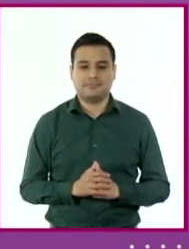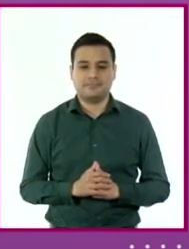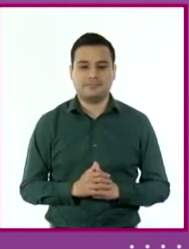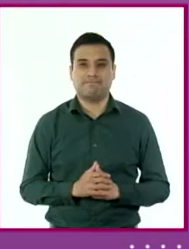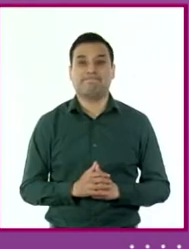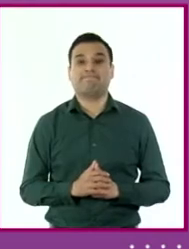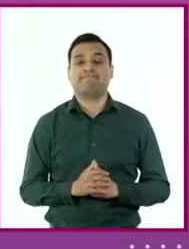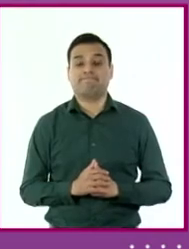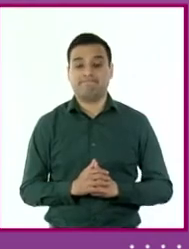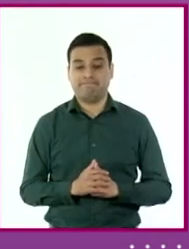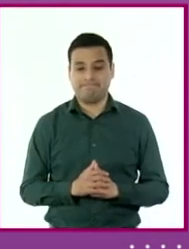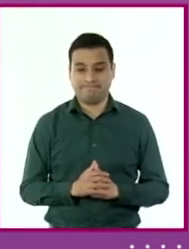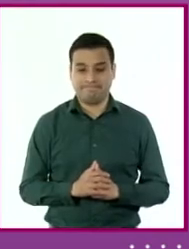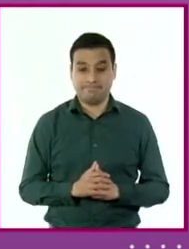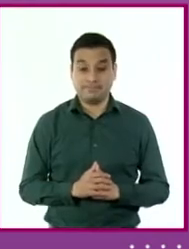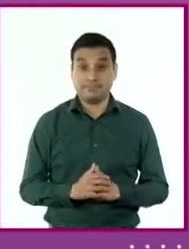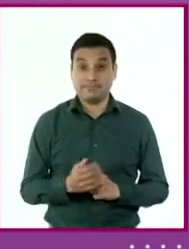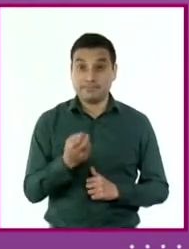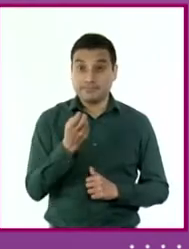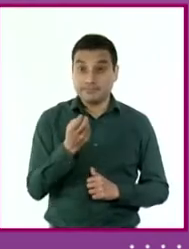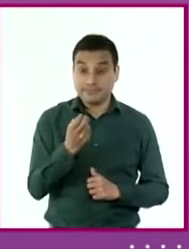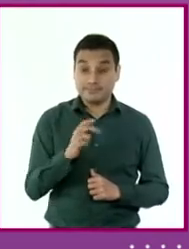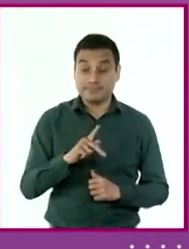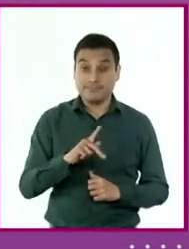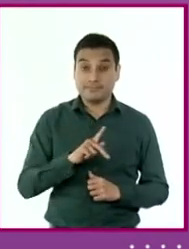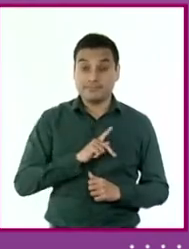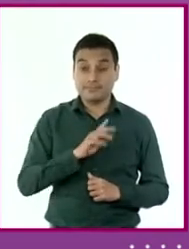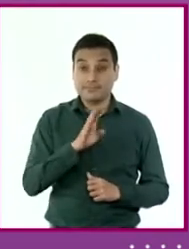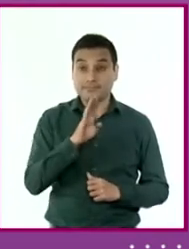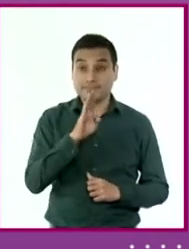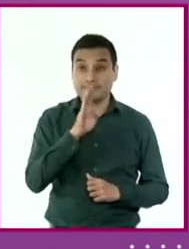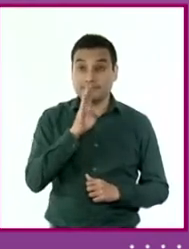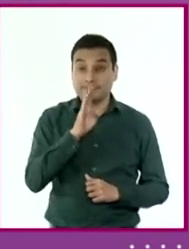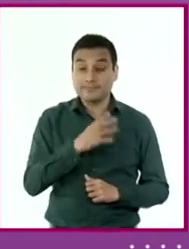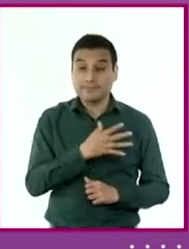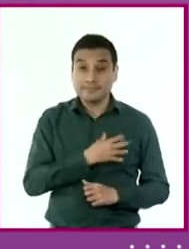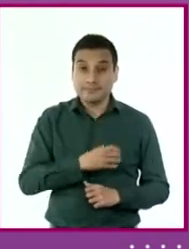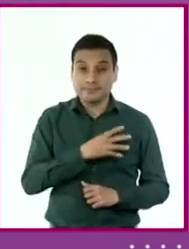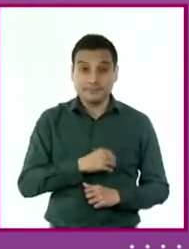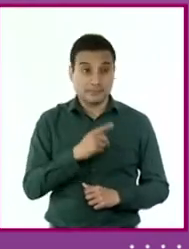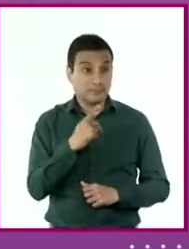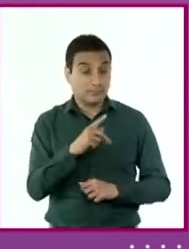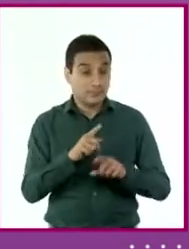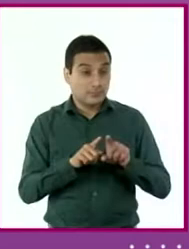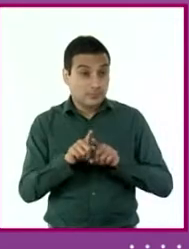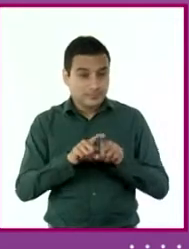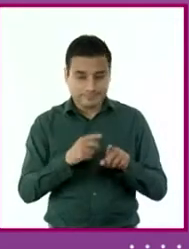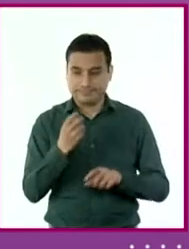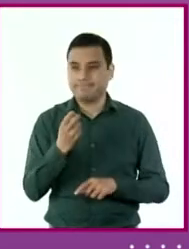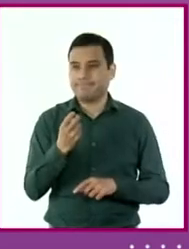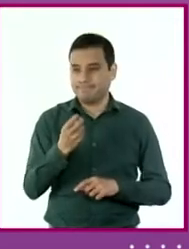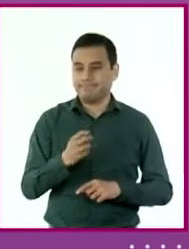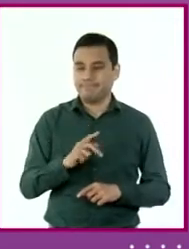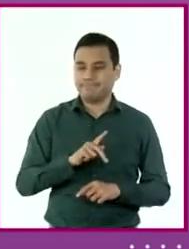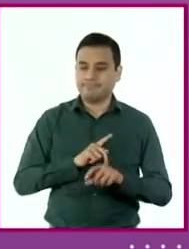There, the son of my mother. Your brother? Yes, that's my brother William.